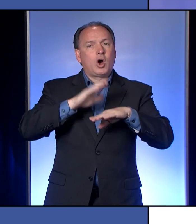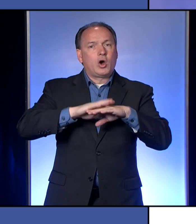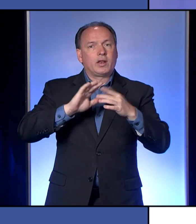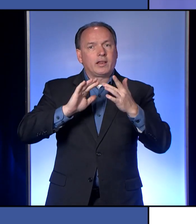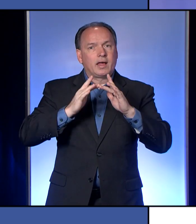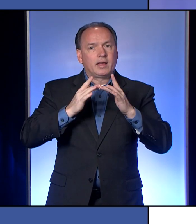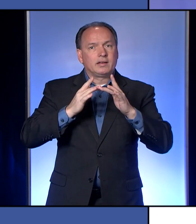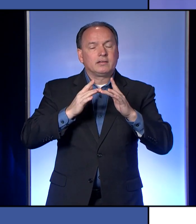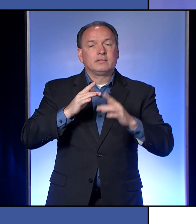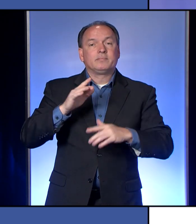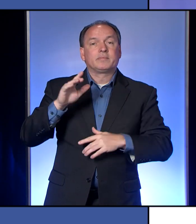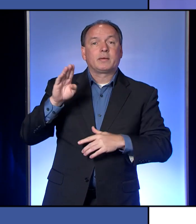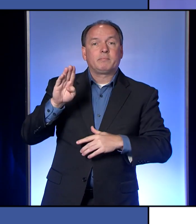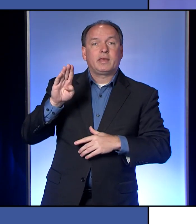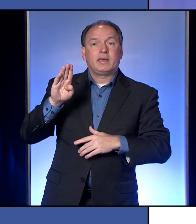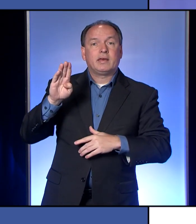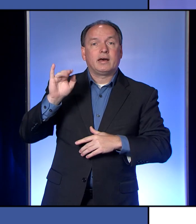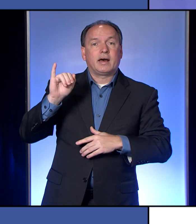online at